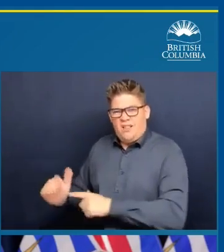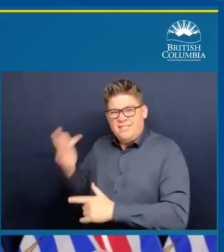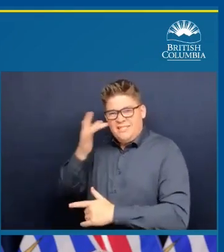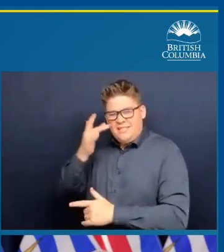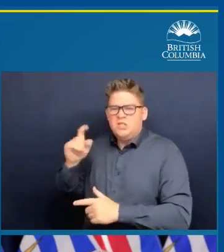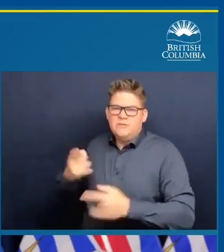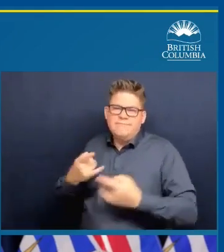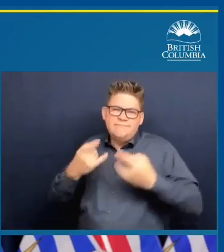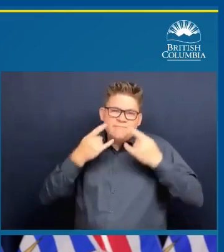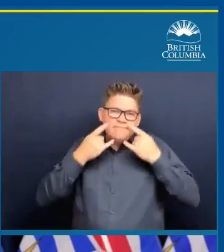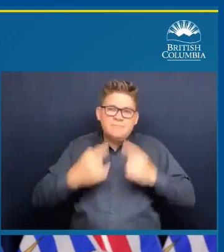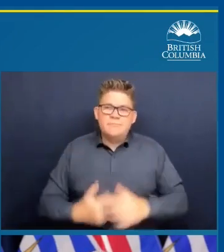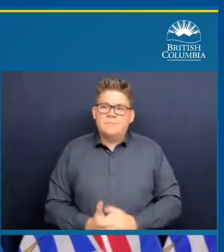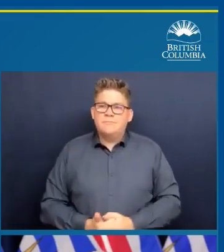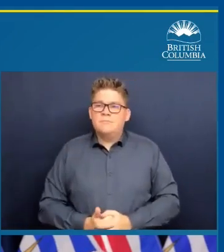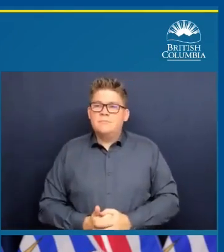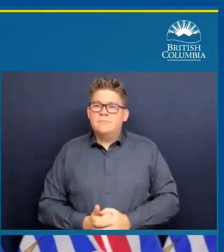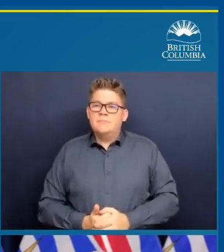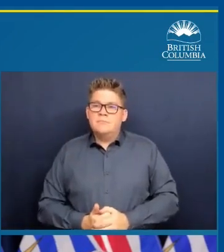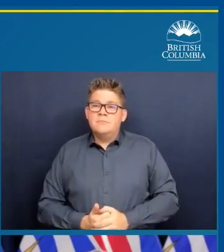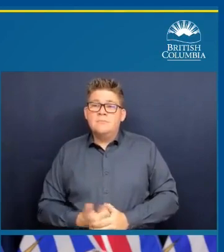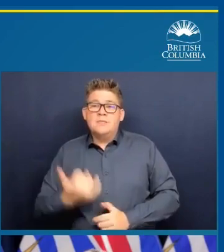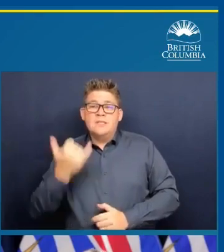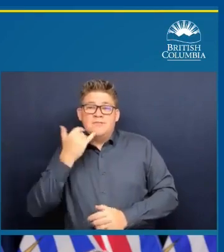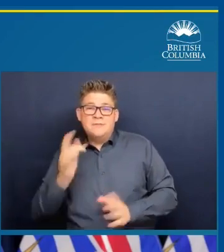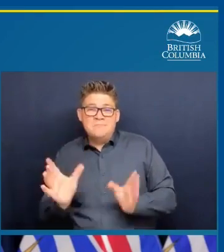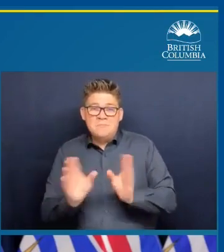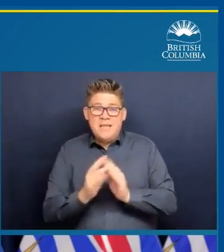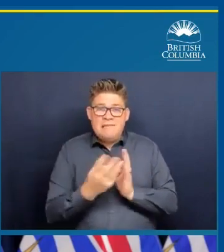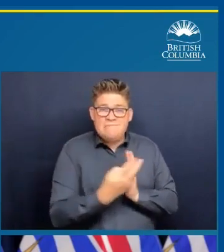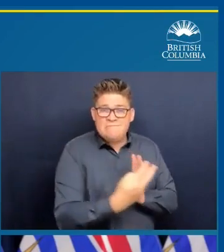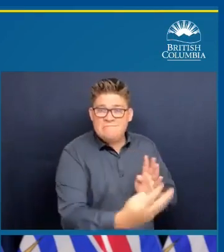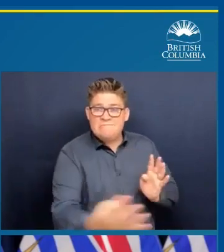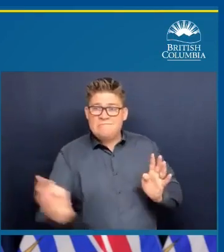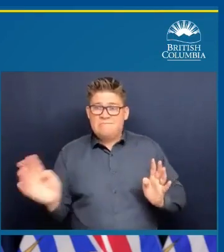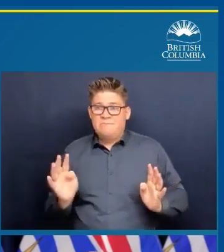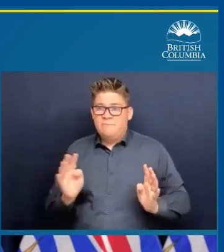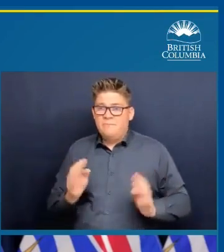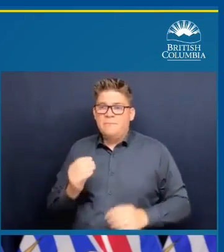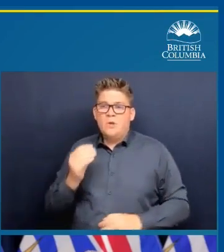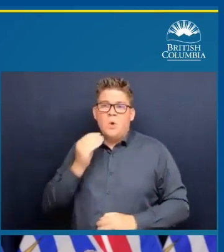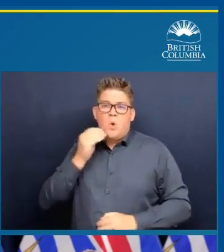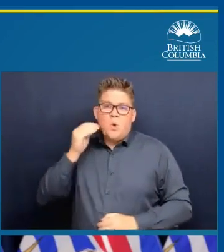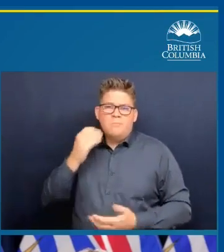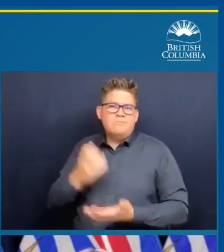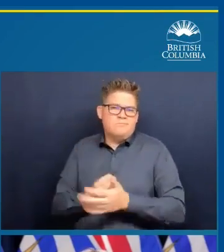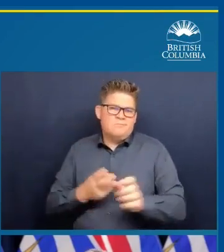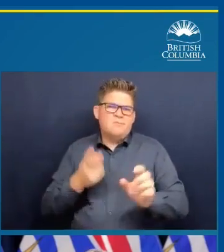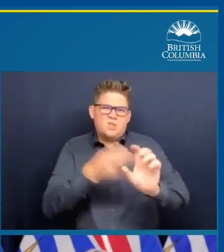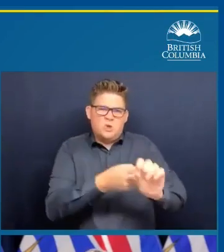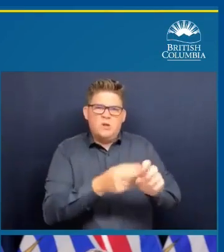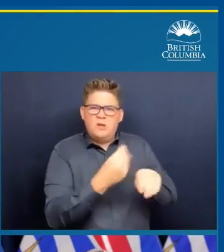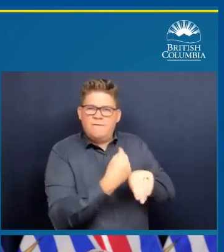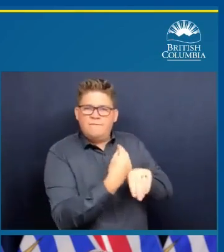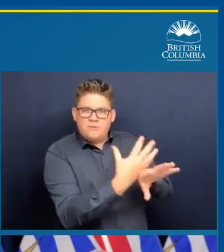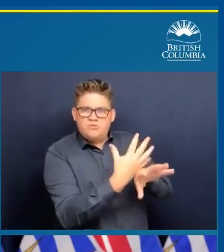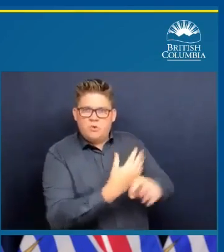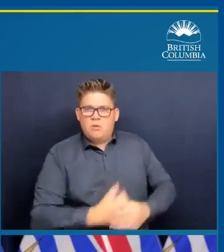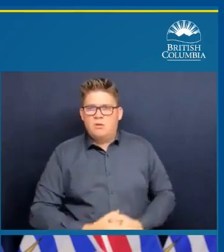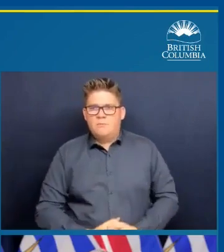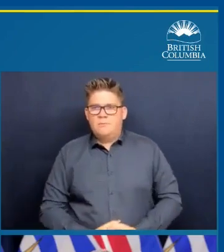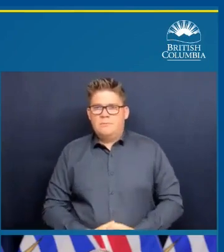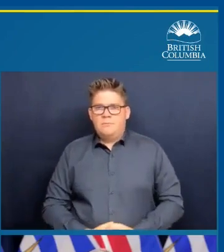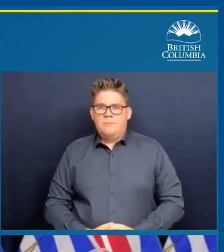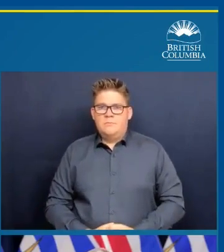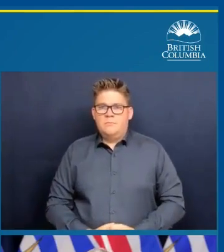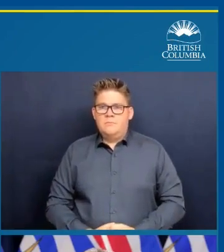remotely rather than in person. The settings where masking continues to be essential are in healthcare settings. And